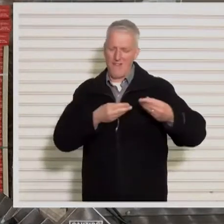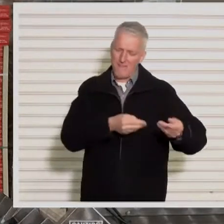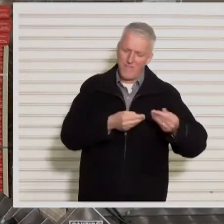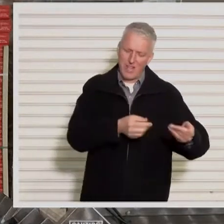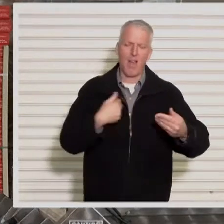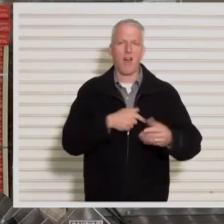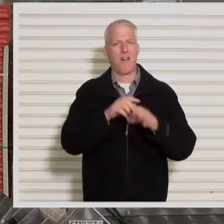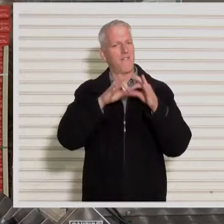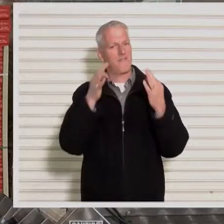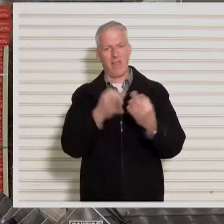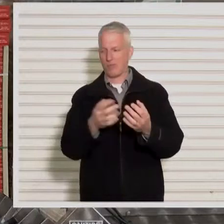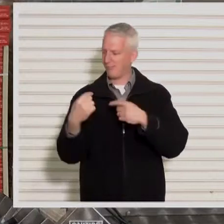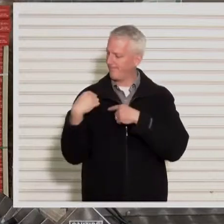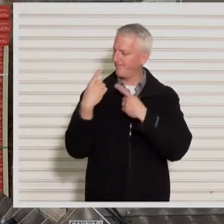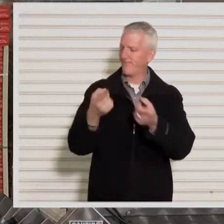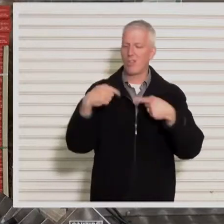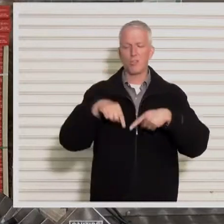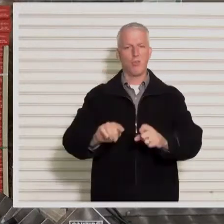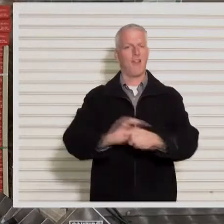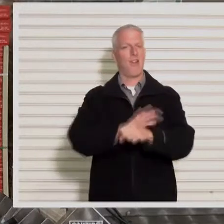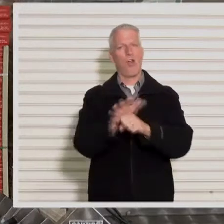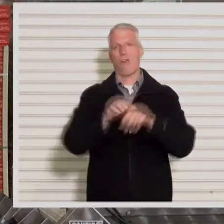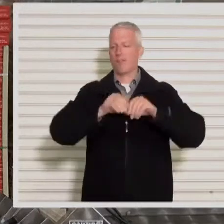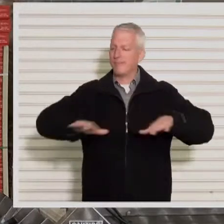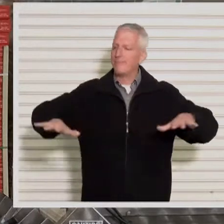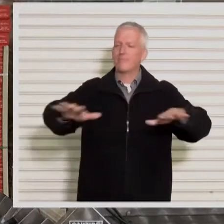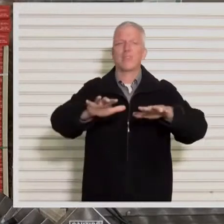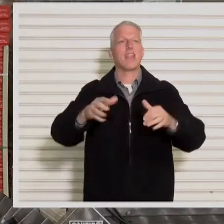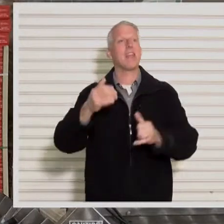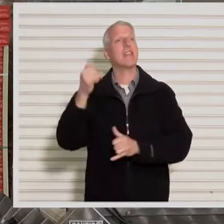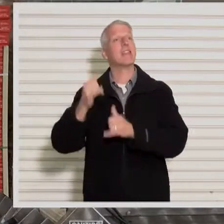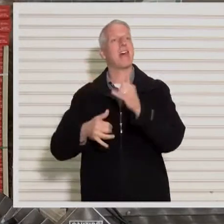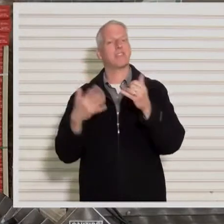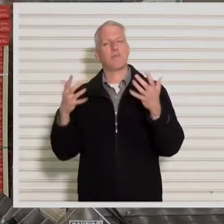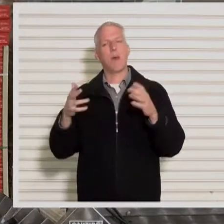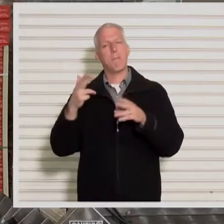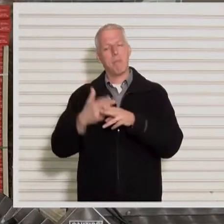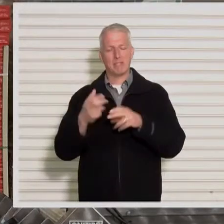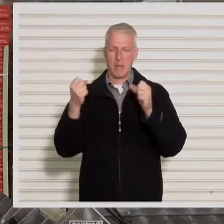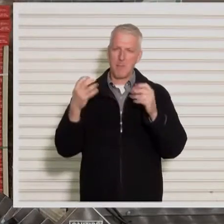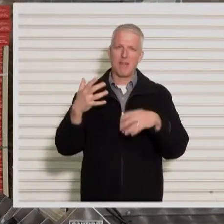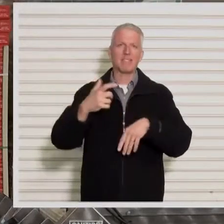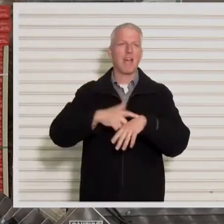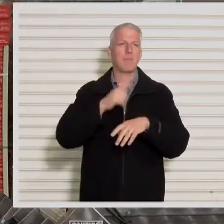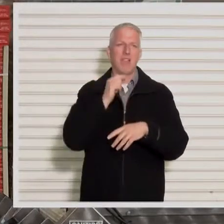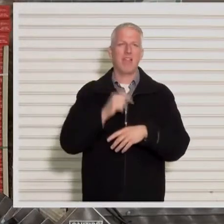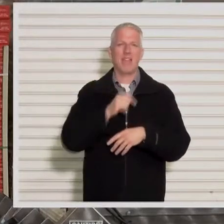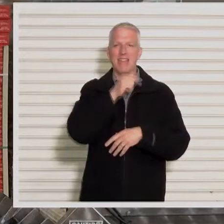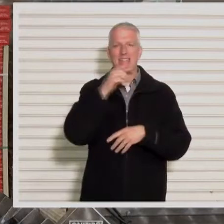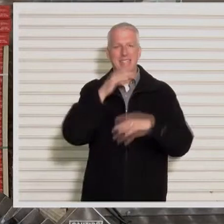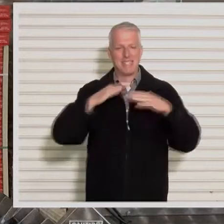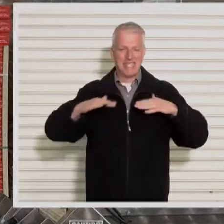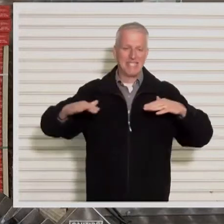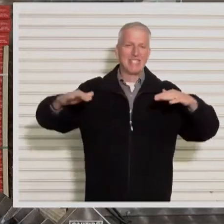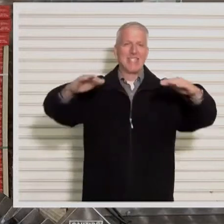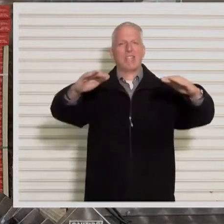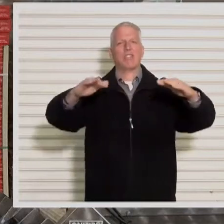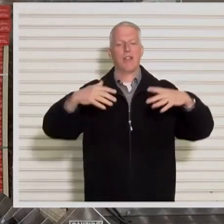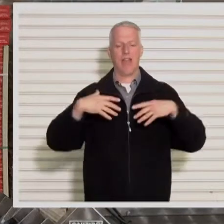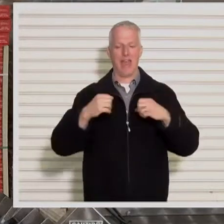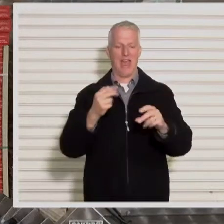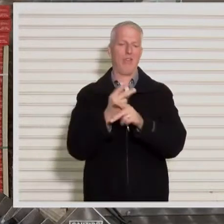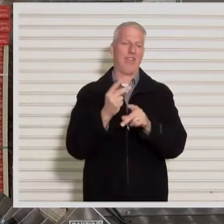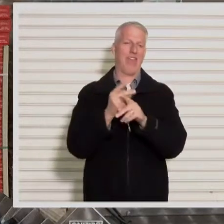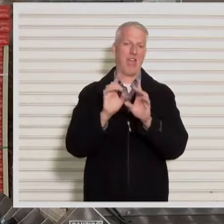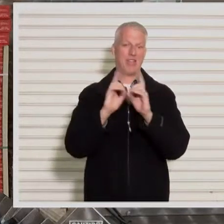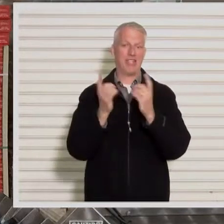families during this pandemic. And lastly, and it's been mentioned time and time again, the Desert Healthcare District has played a critical role